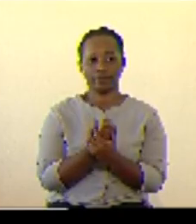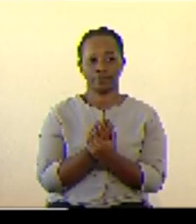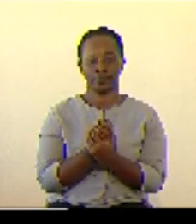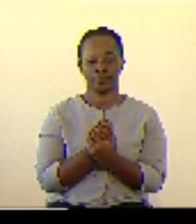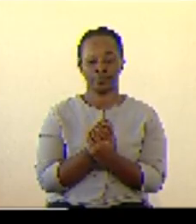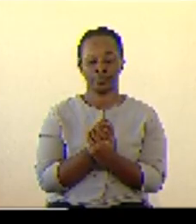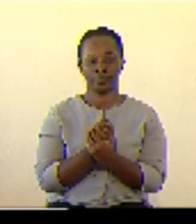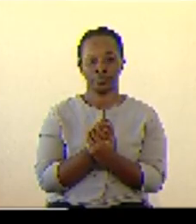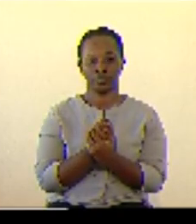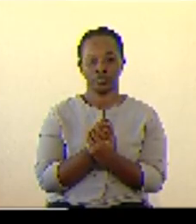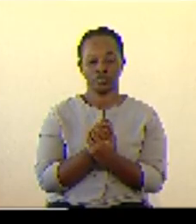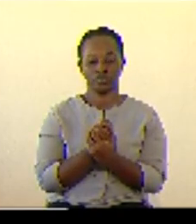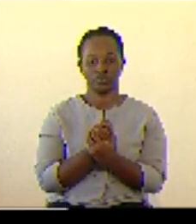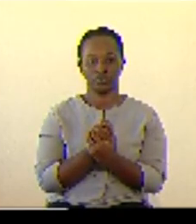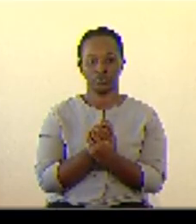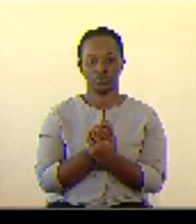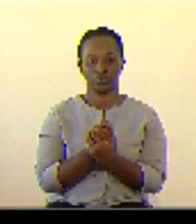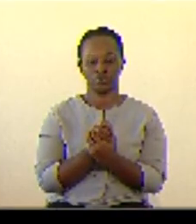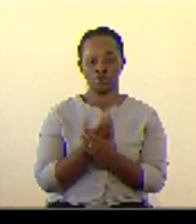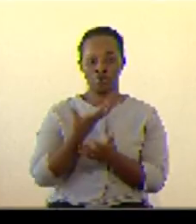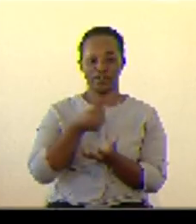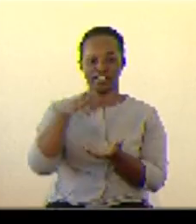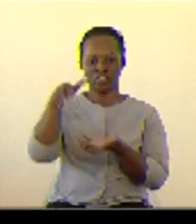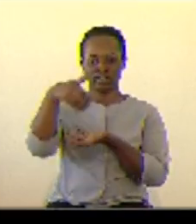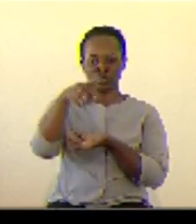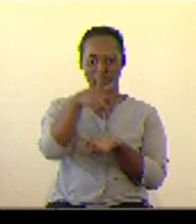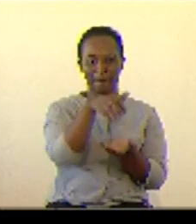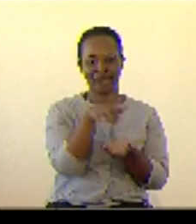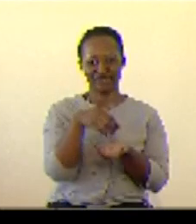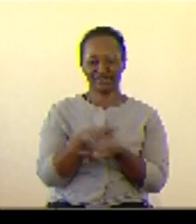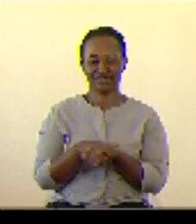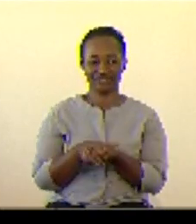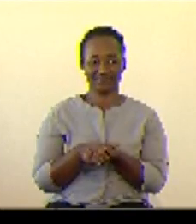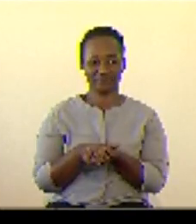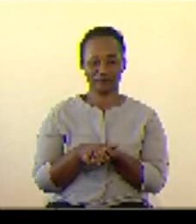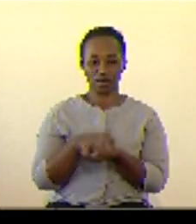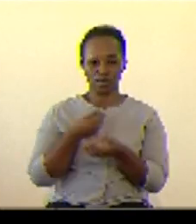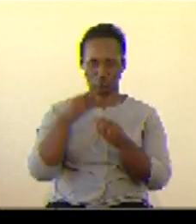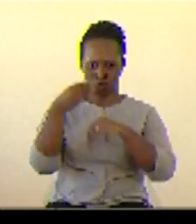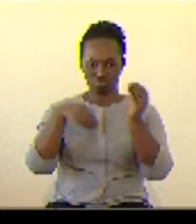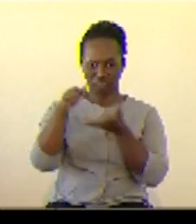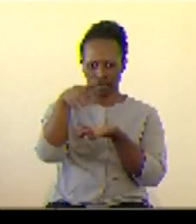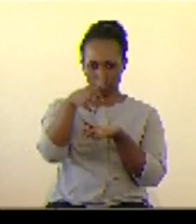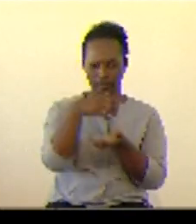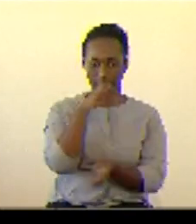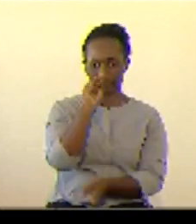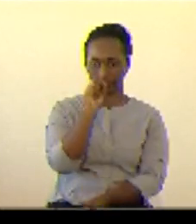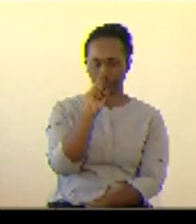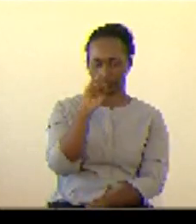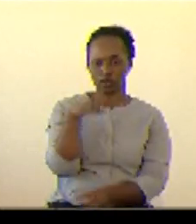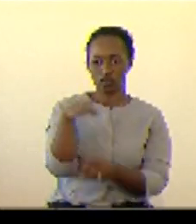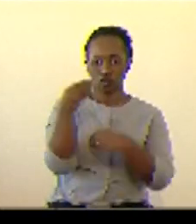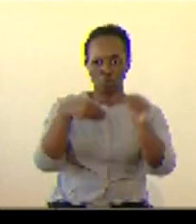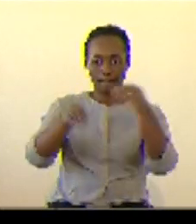then you have maybe a supermarket. For example, you have a supermarket. It's